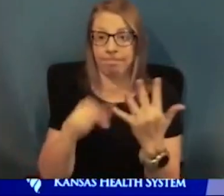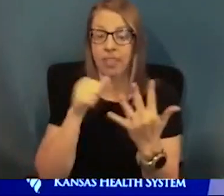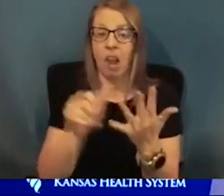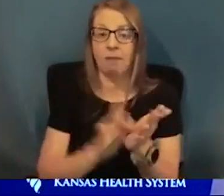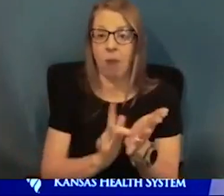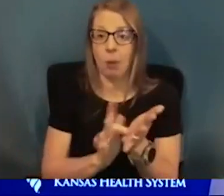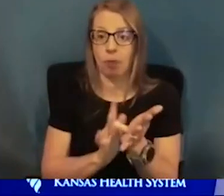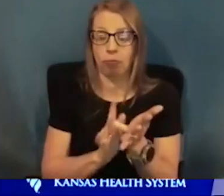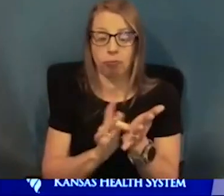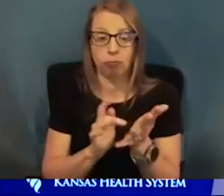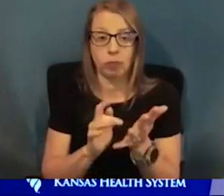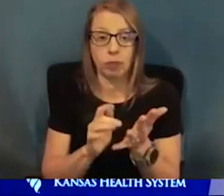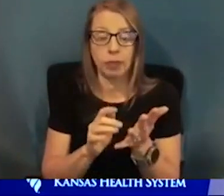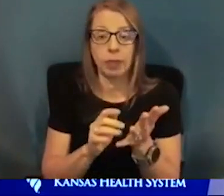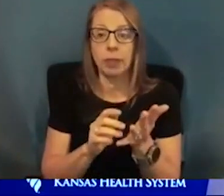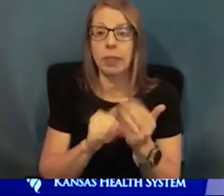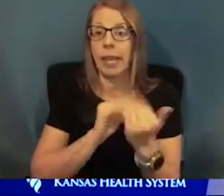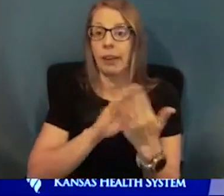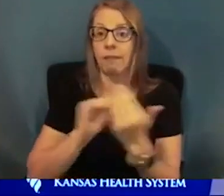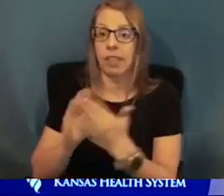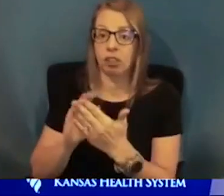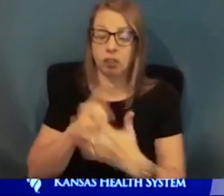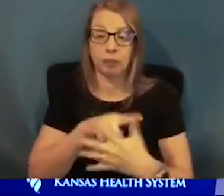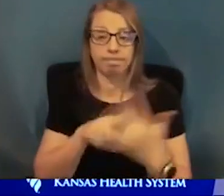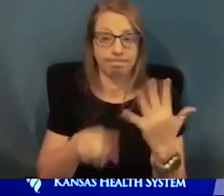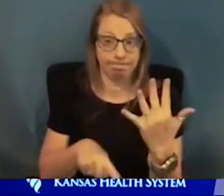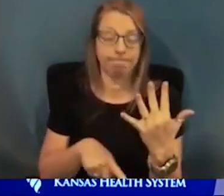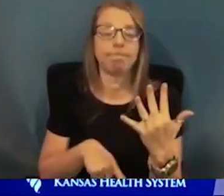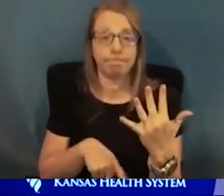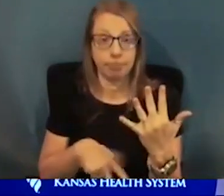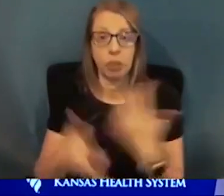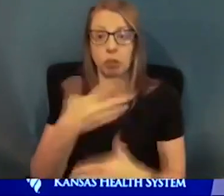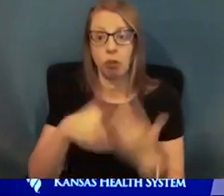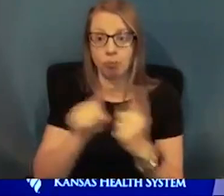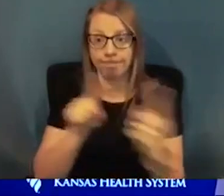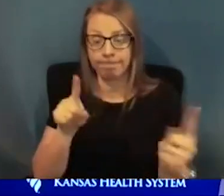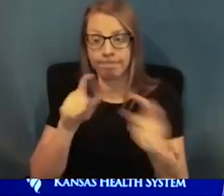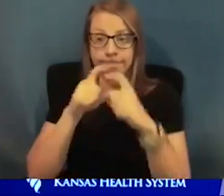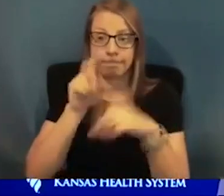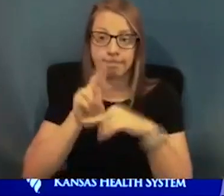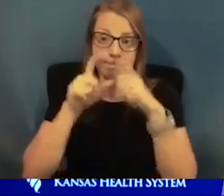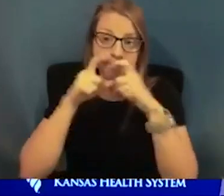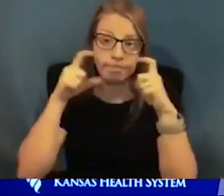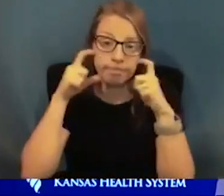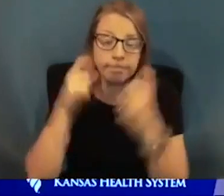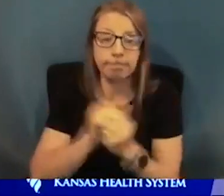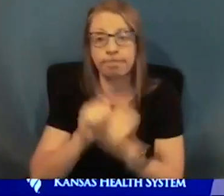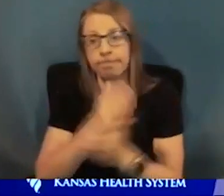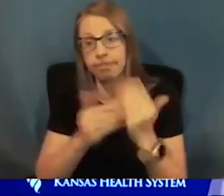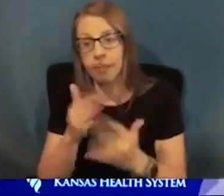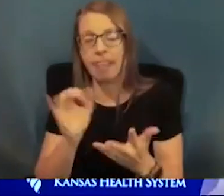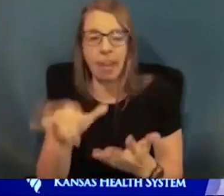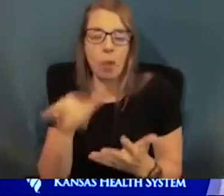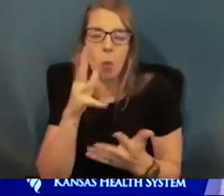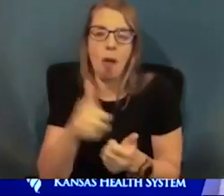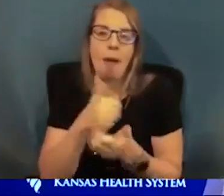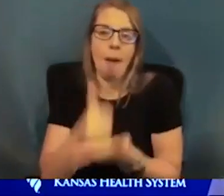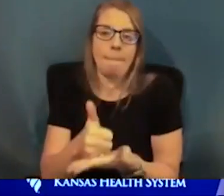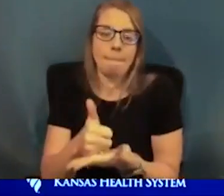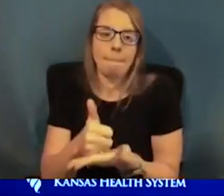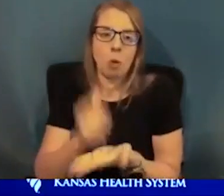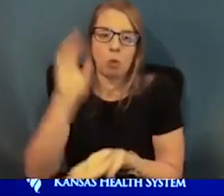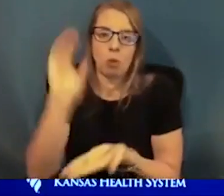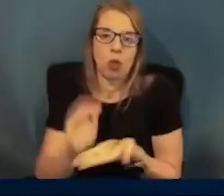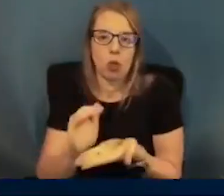social distancing definitely do play a part and will always help reduce that risk of spread to you if you are further apart from